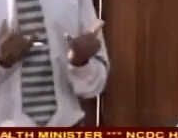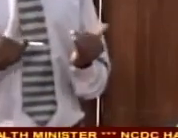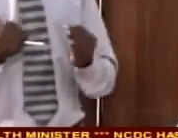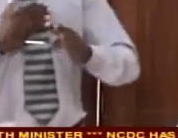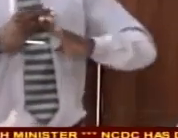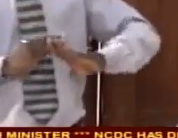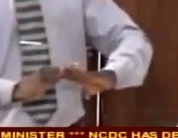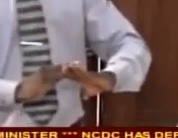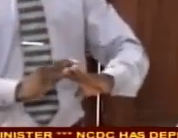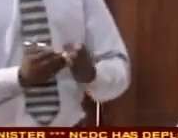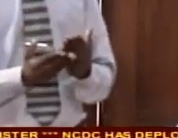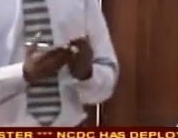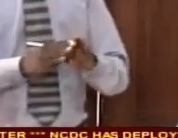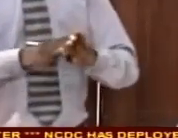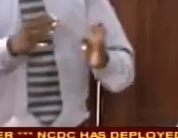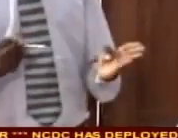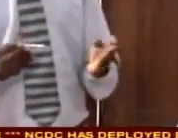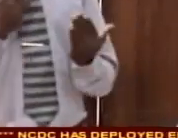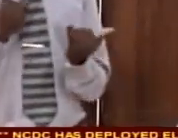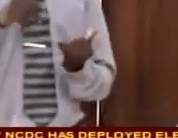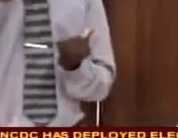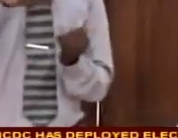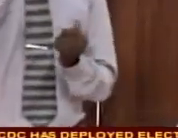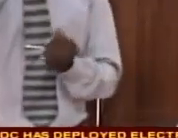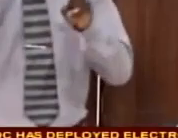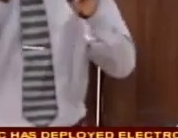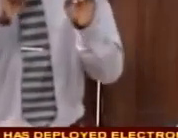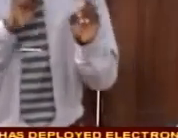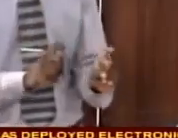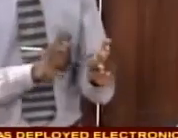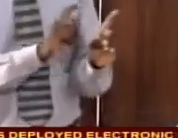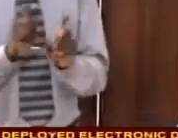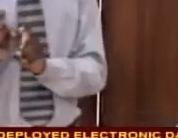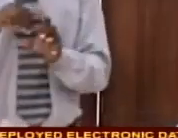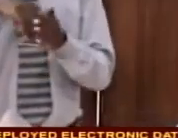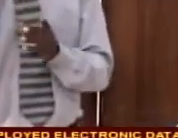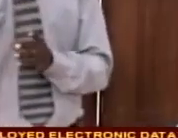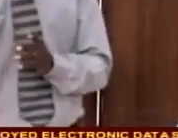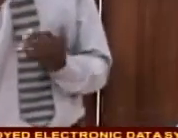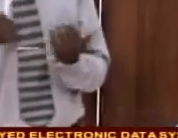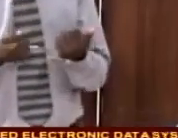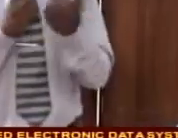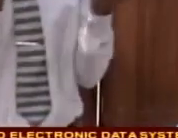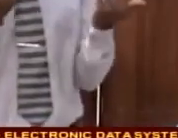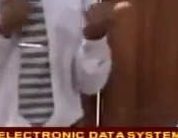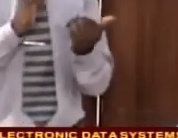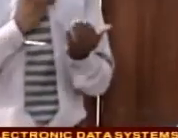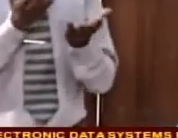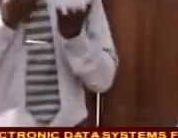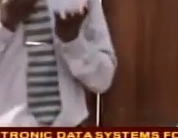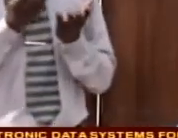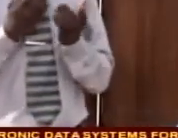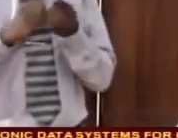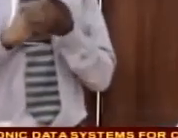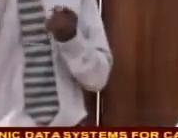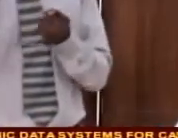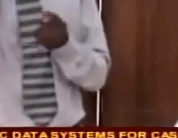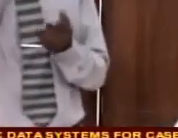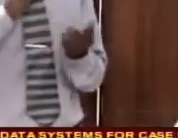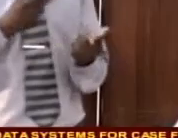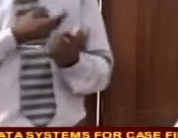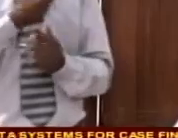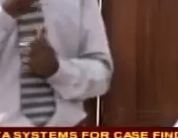eased, there is need for testing in Nigeria, which has been the major issue. And I want us to remind us of that